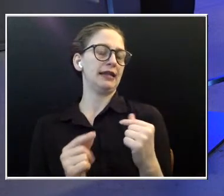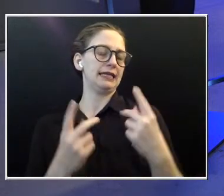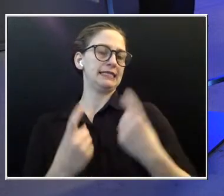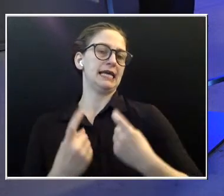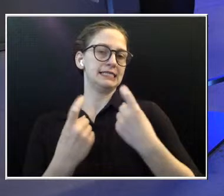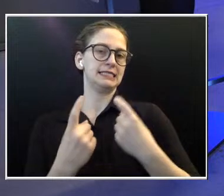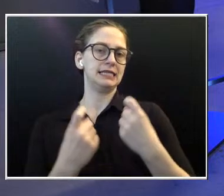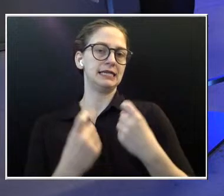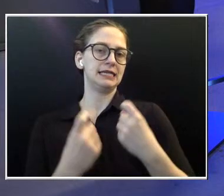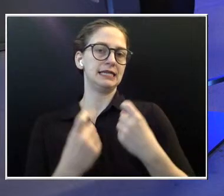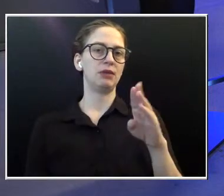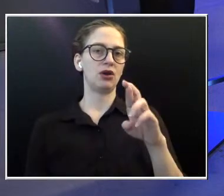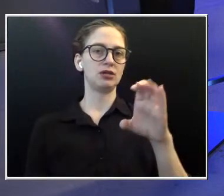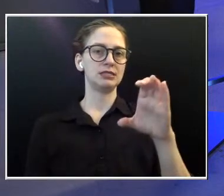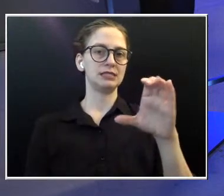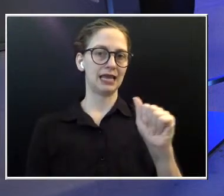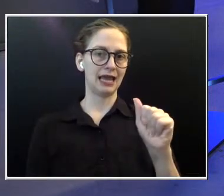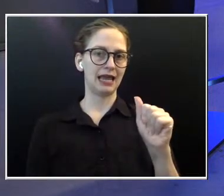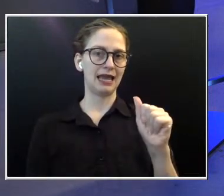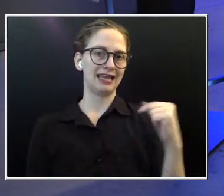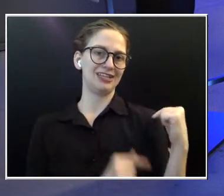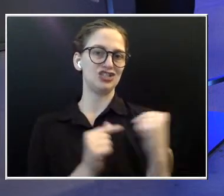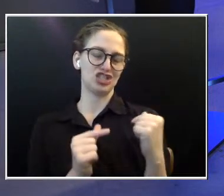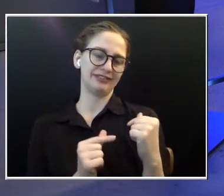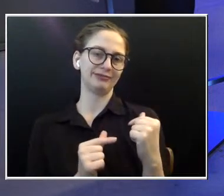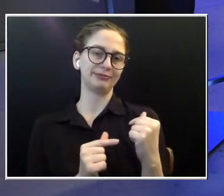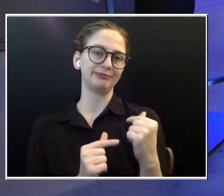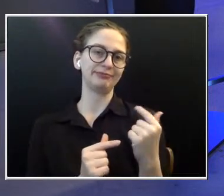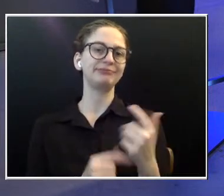known as? BRCA. BRCA gene.